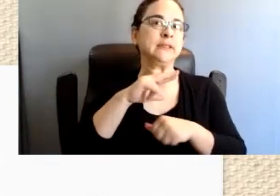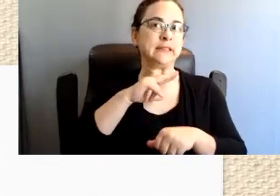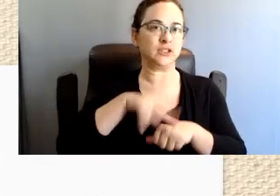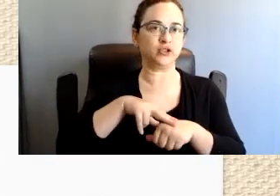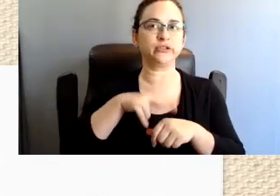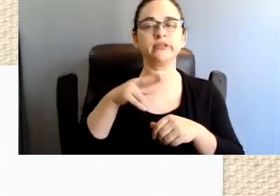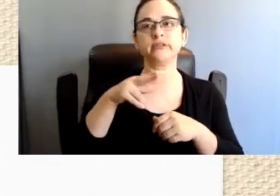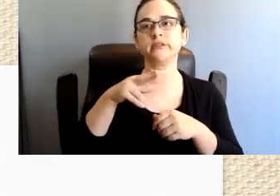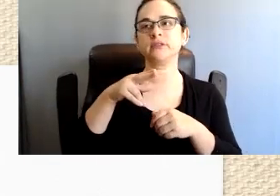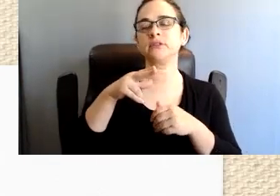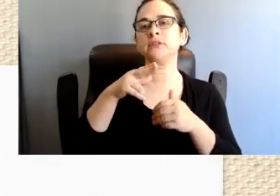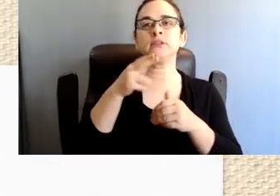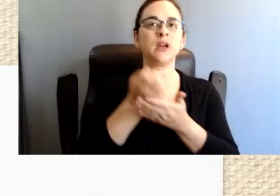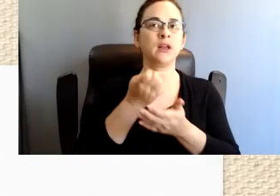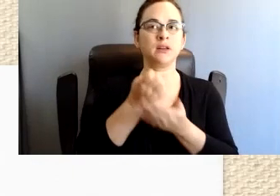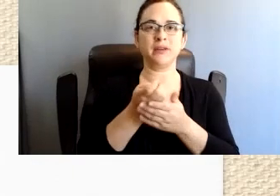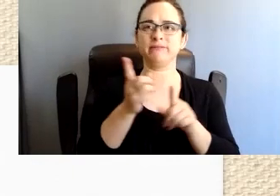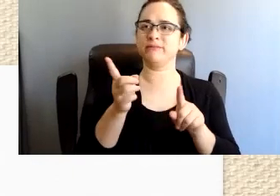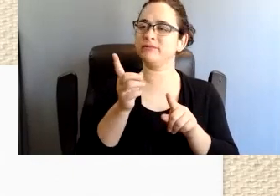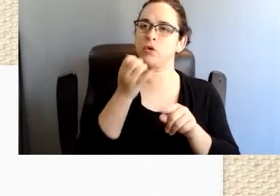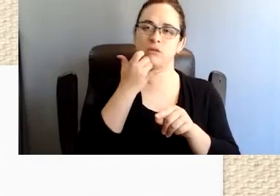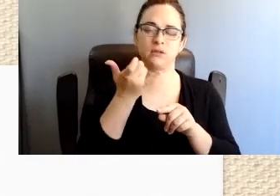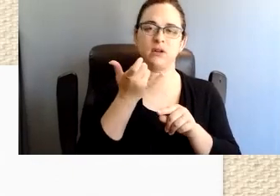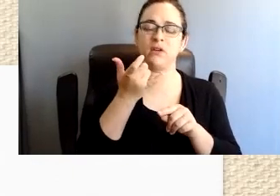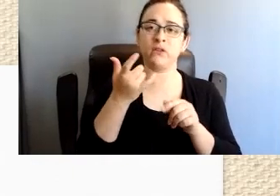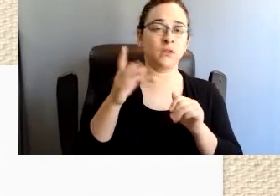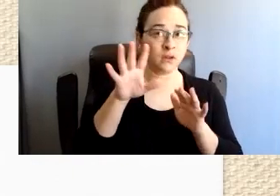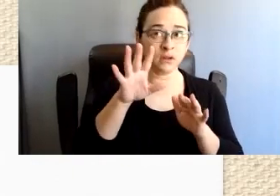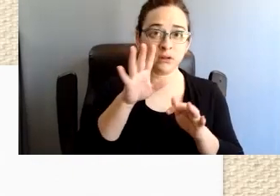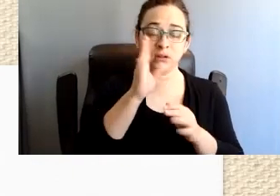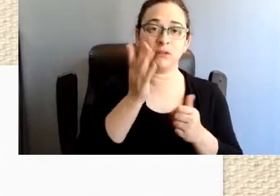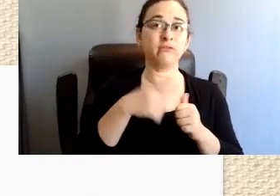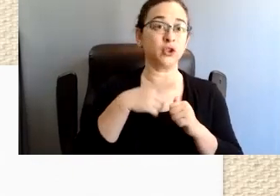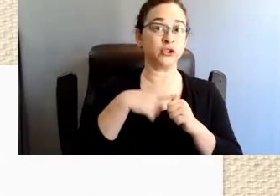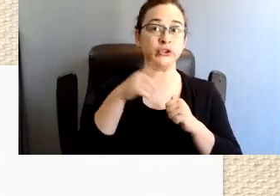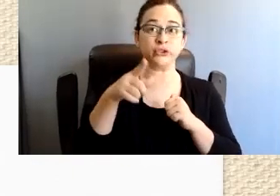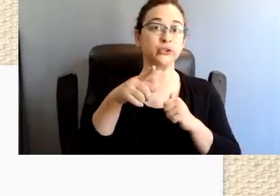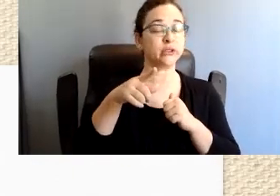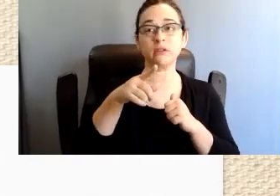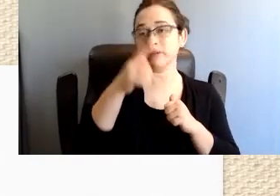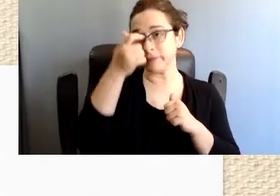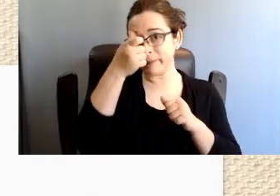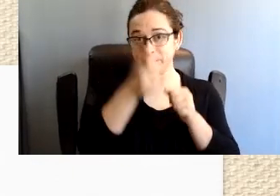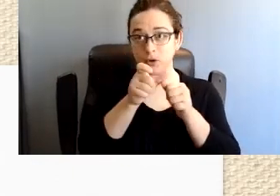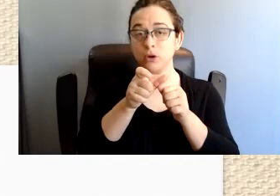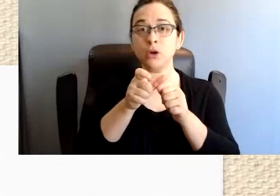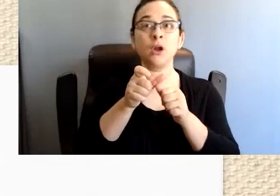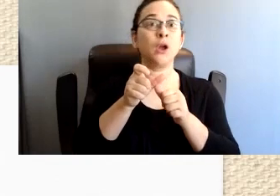all, undocumented people, they do not qualify for any, like, remember one day, they do not qualify for any federal programs, they do not qualify for